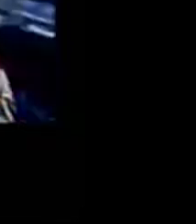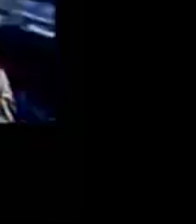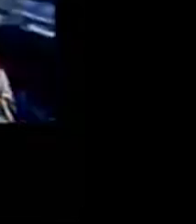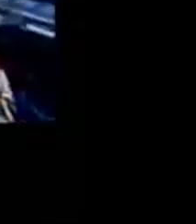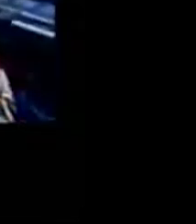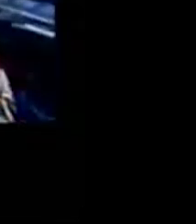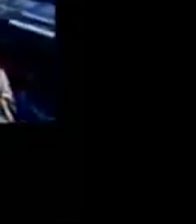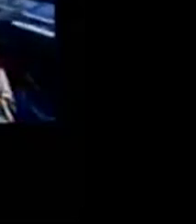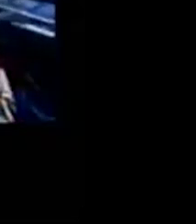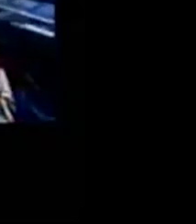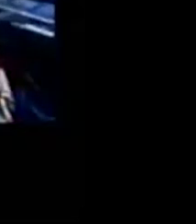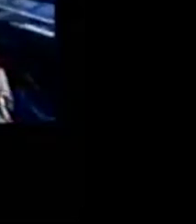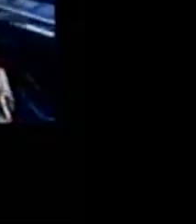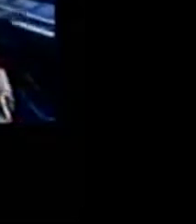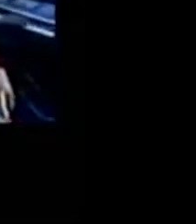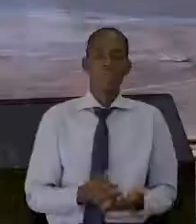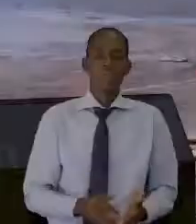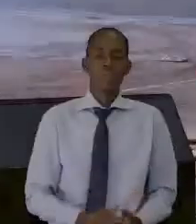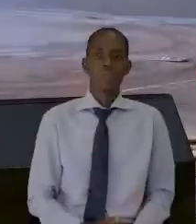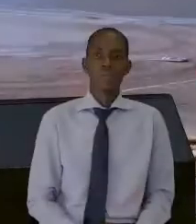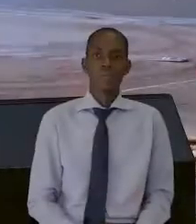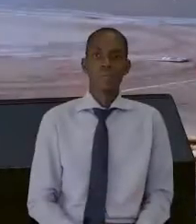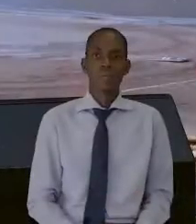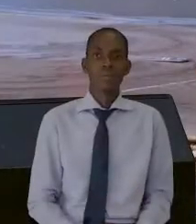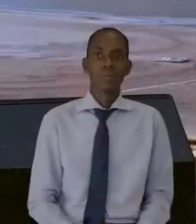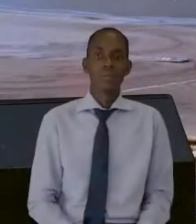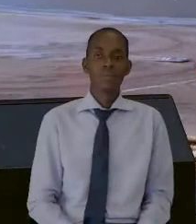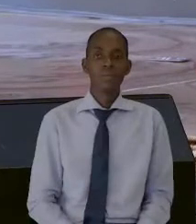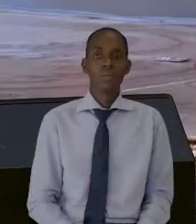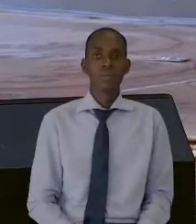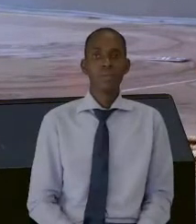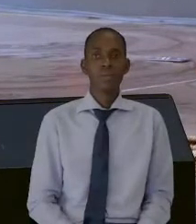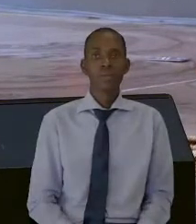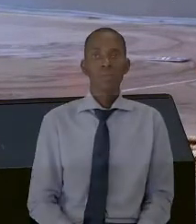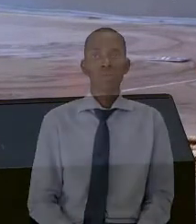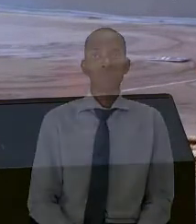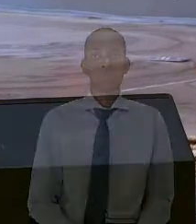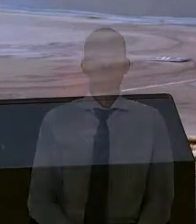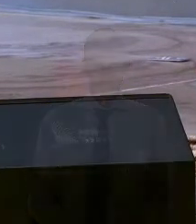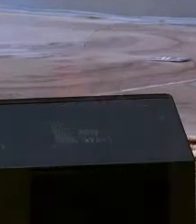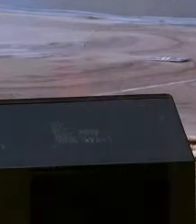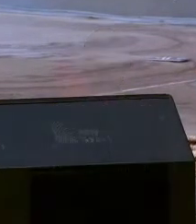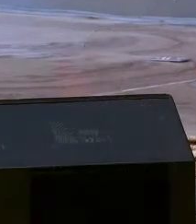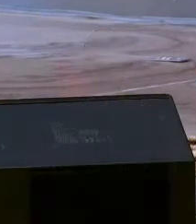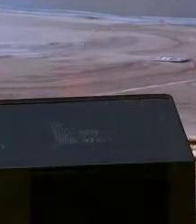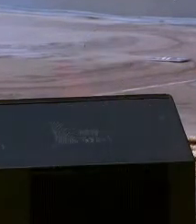thank you and everybody said